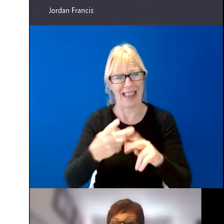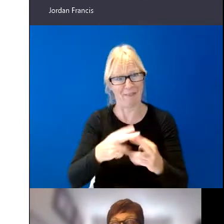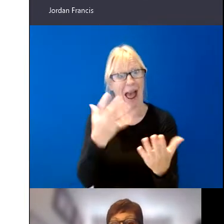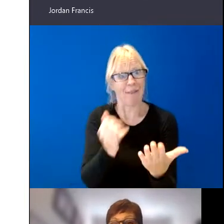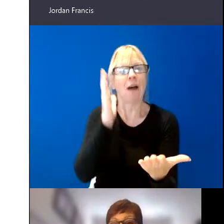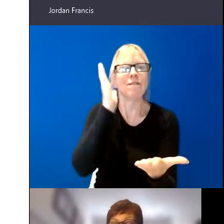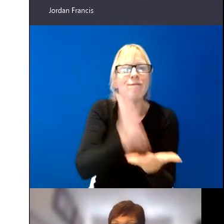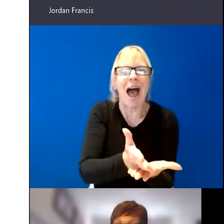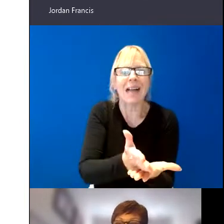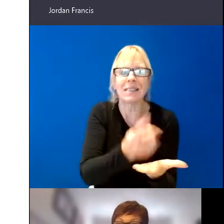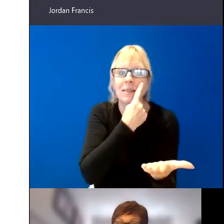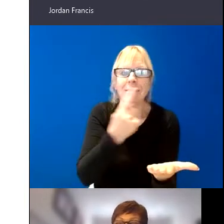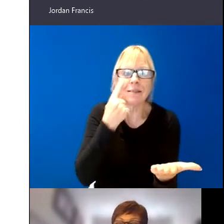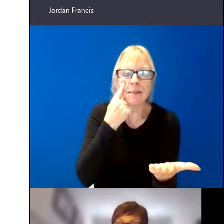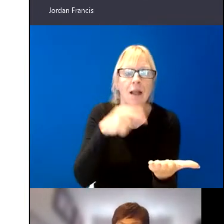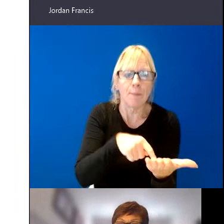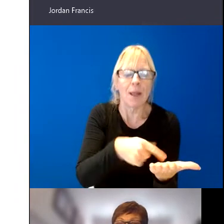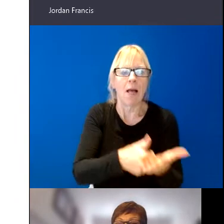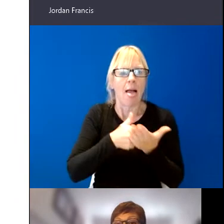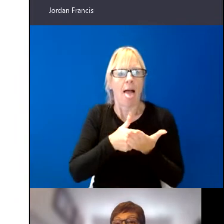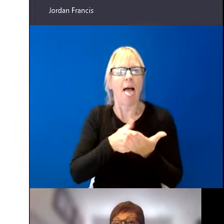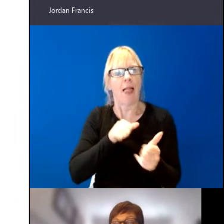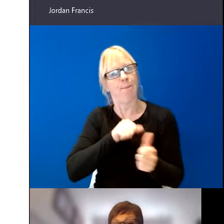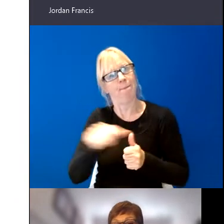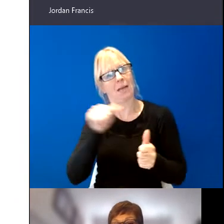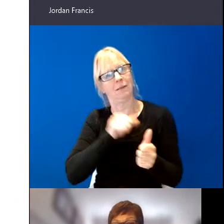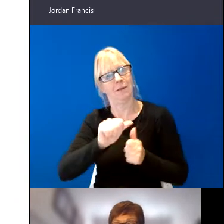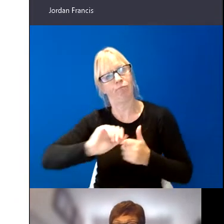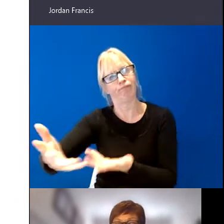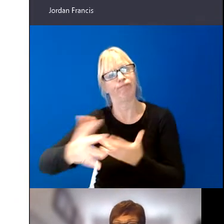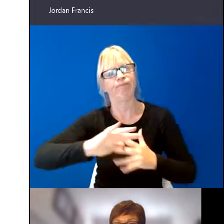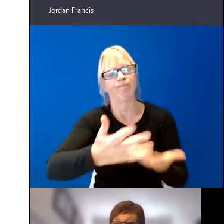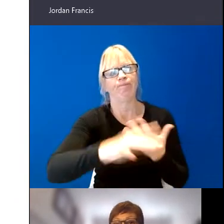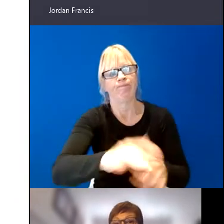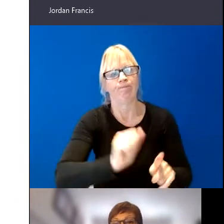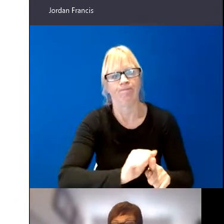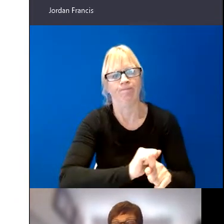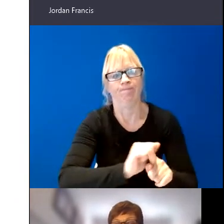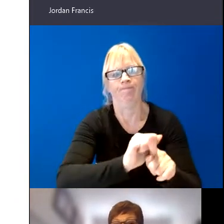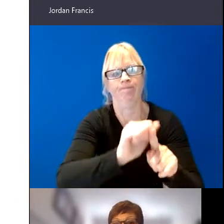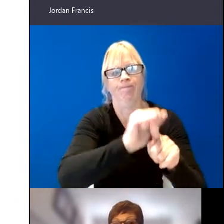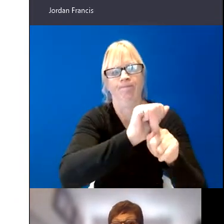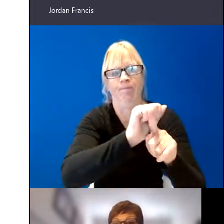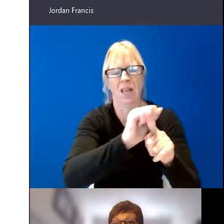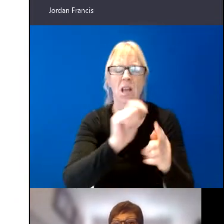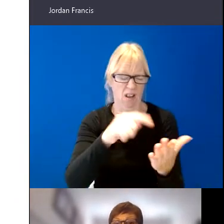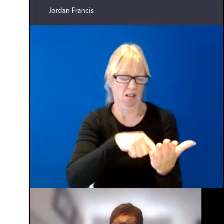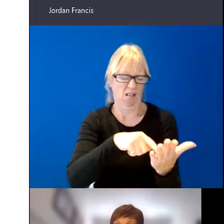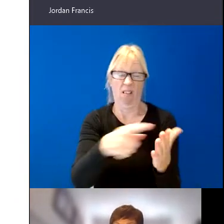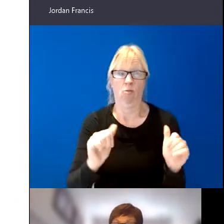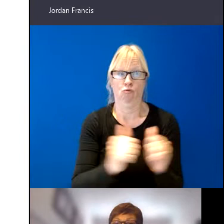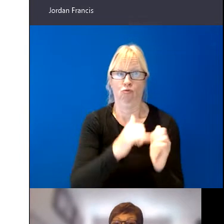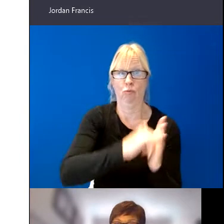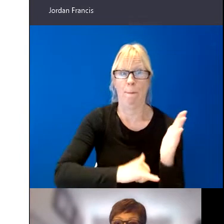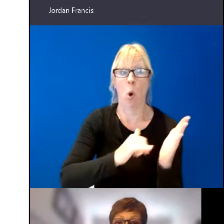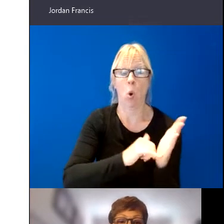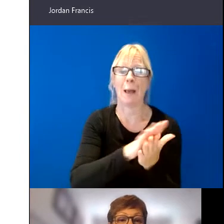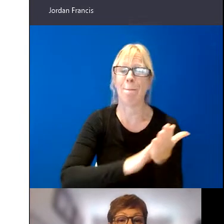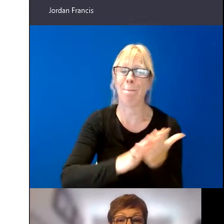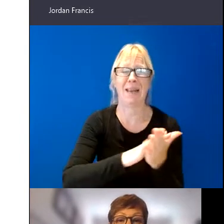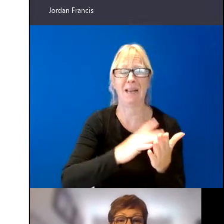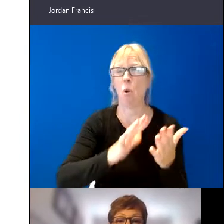disposal. And the idea of the community health profiles is that it brings together all that information that's out there in one place so that people can access the facts around